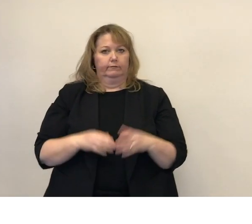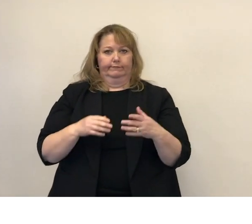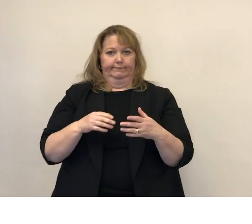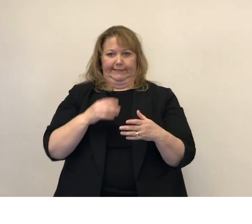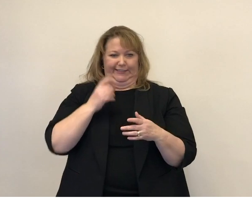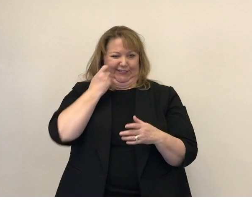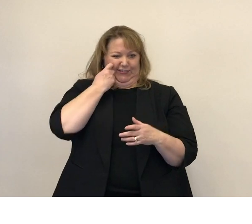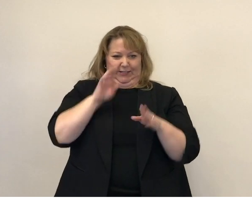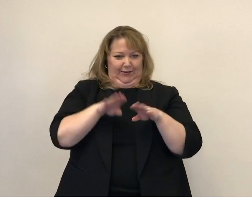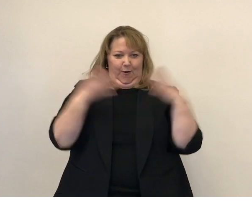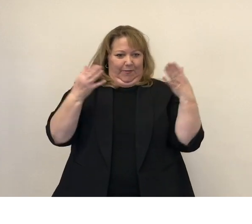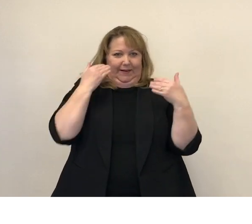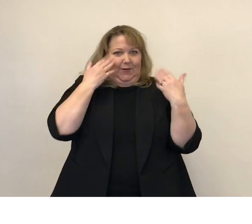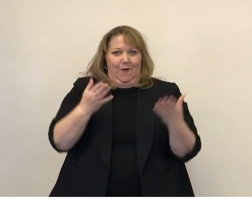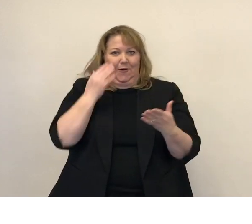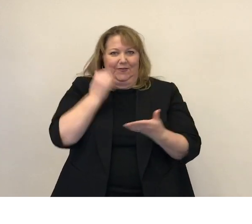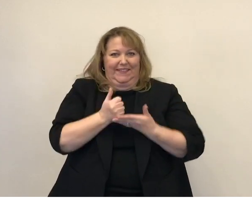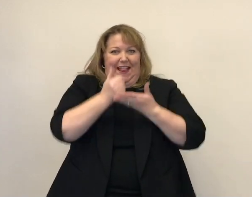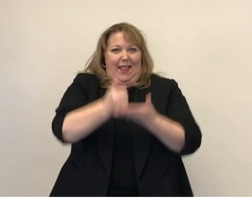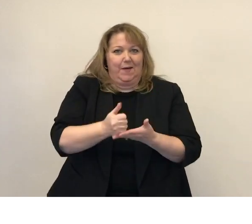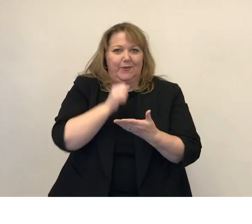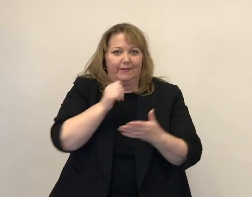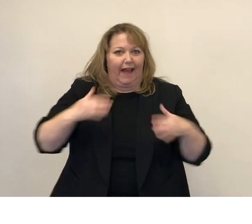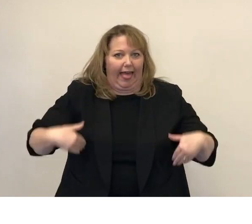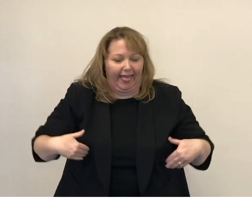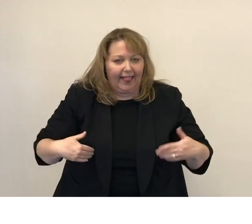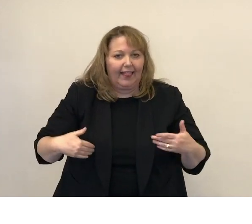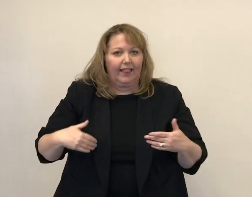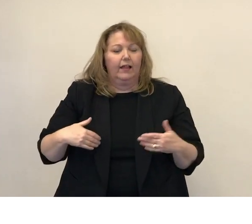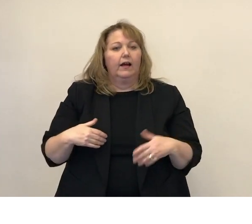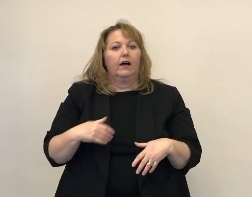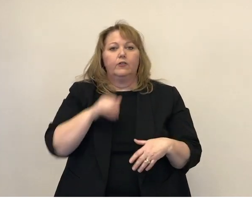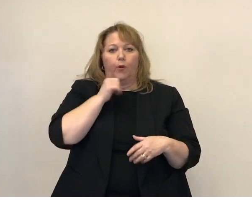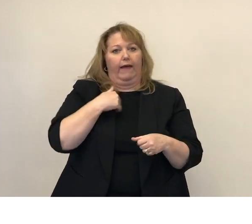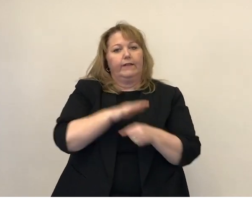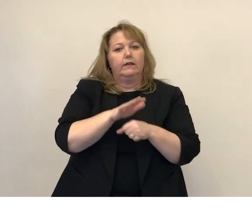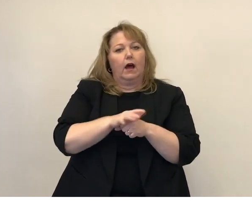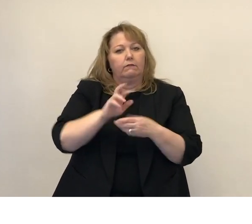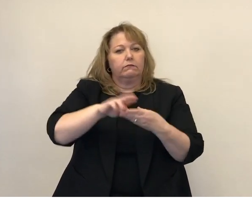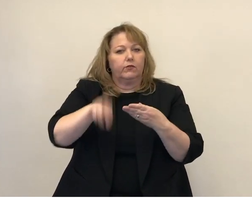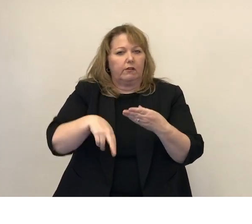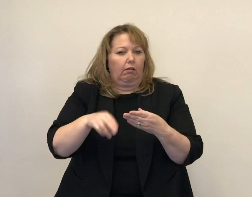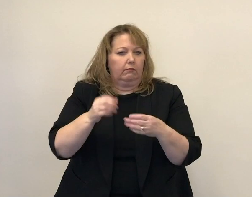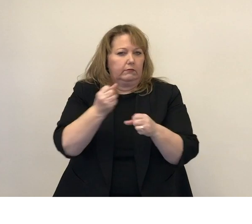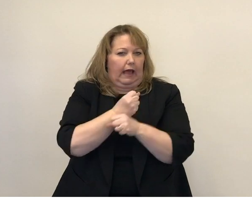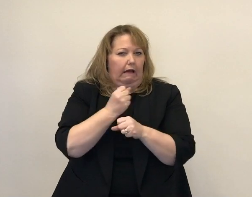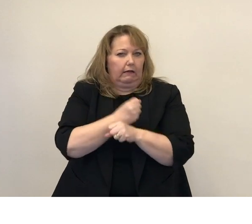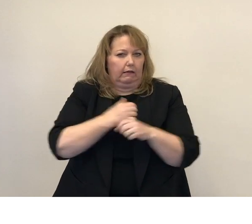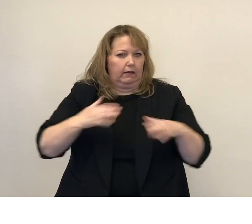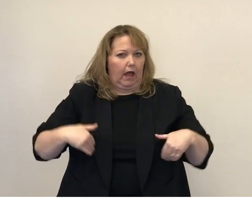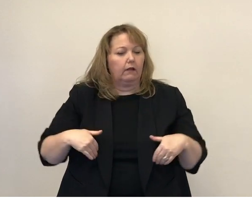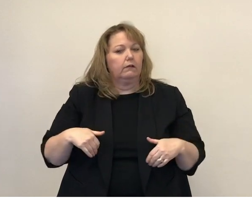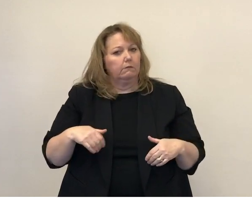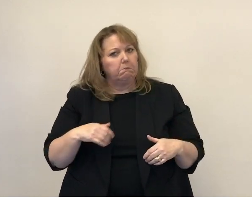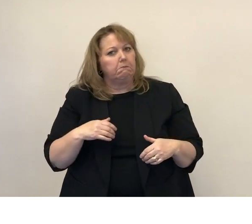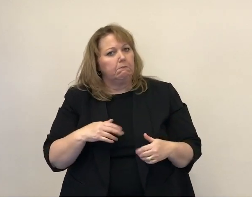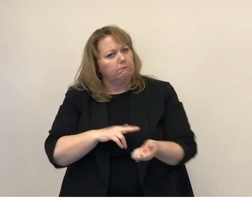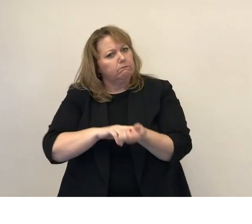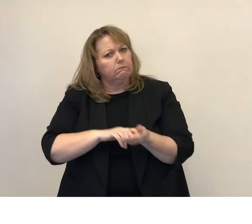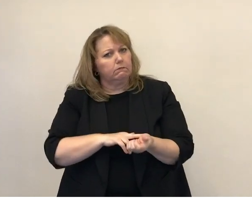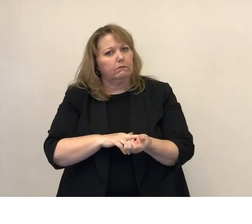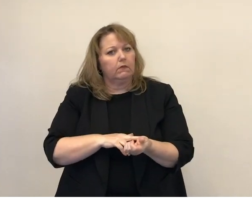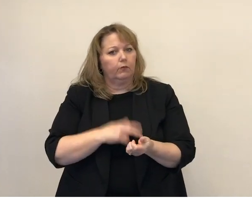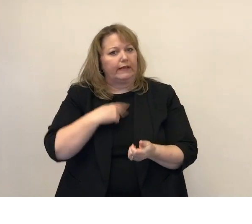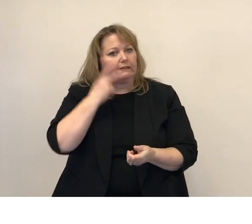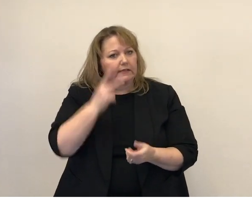mean, we've got a reduced number of password resets, which is clearly a positive for us. I think we're getting to people quicker.